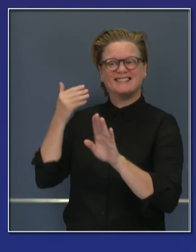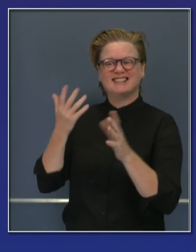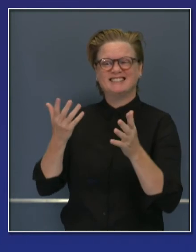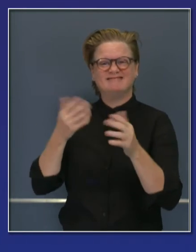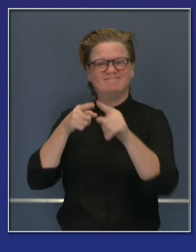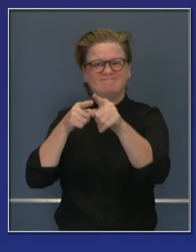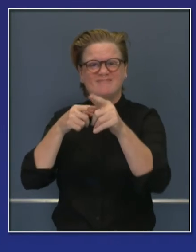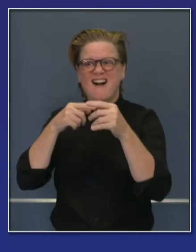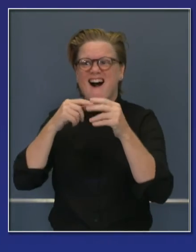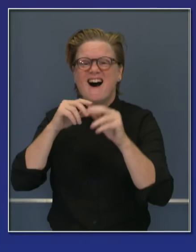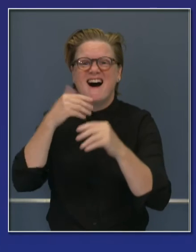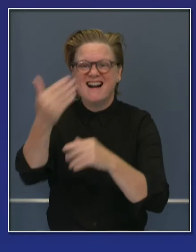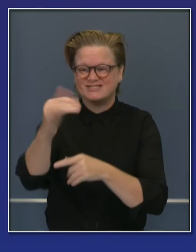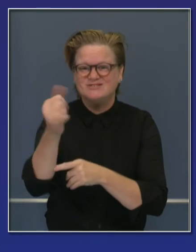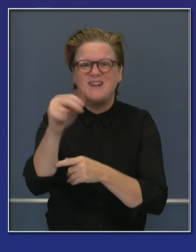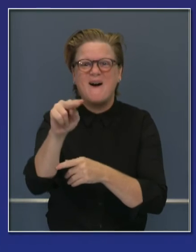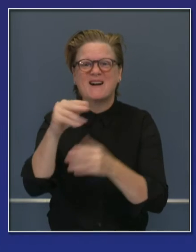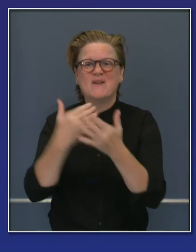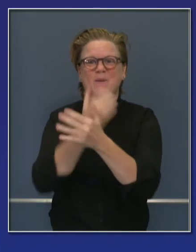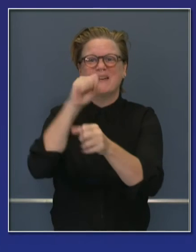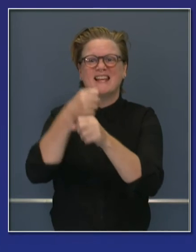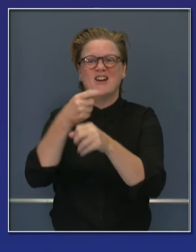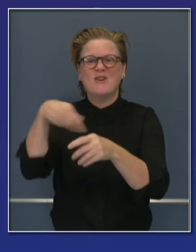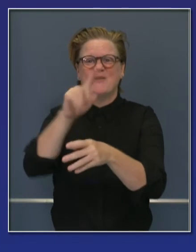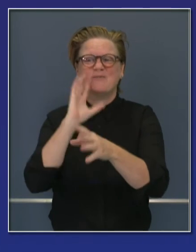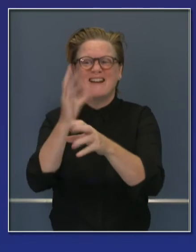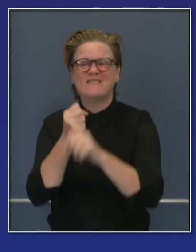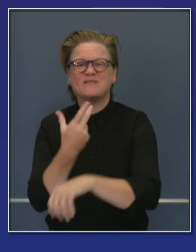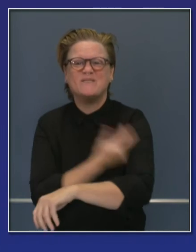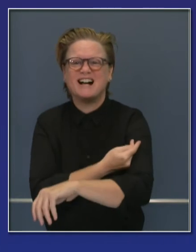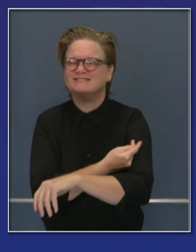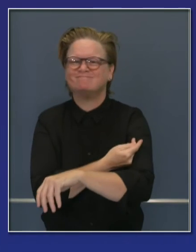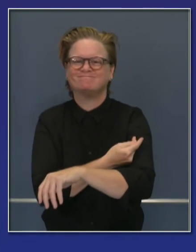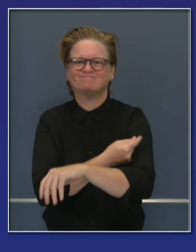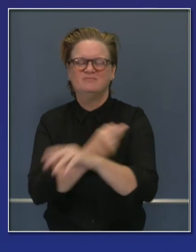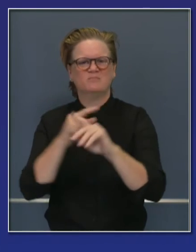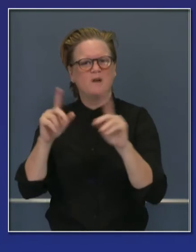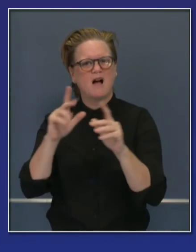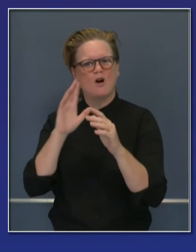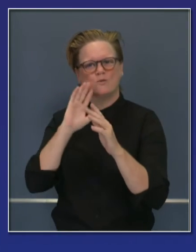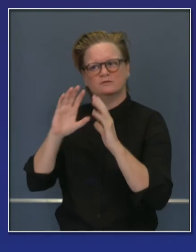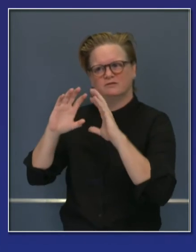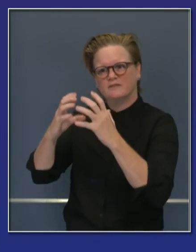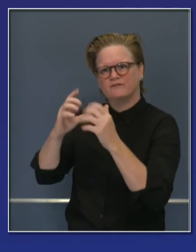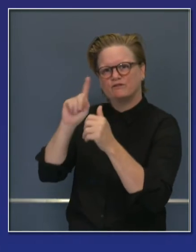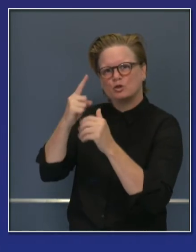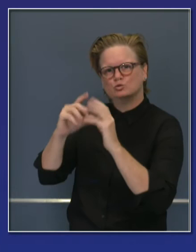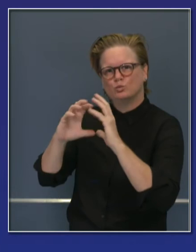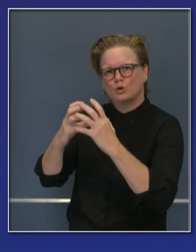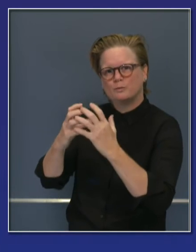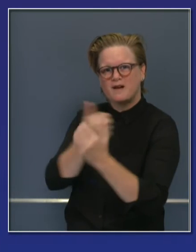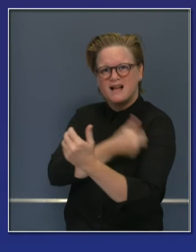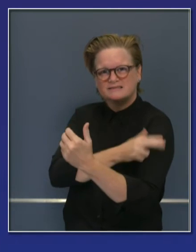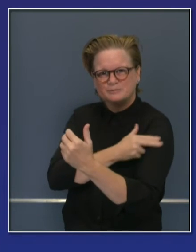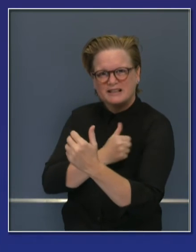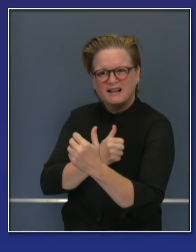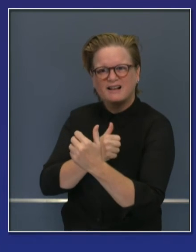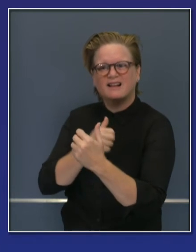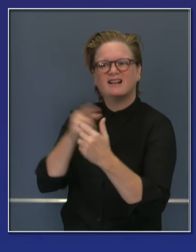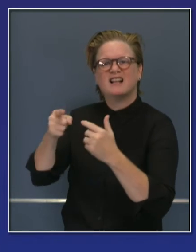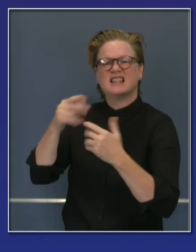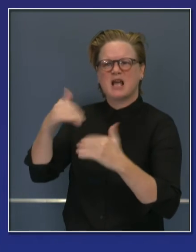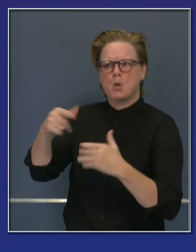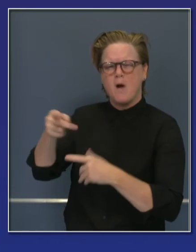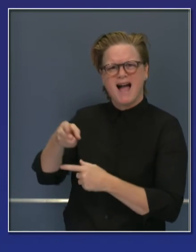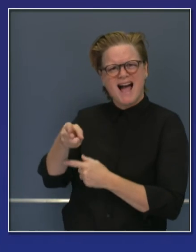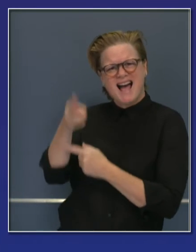are working on the front lines of our hospitals that are exposed almost every day to COVID-19, will be protected. That's great news